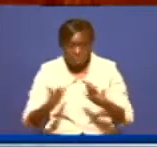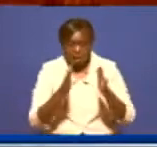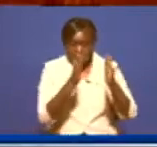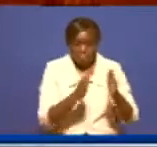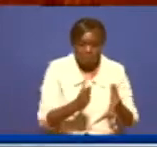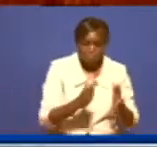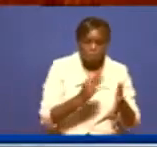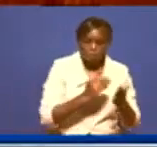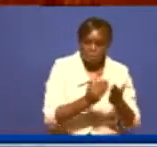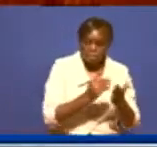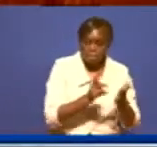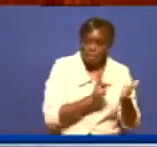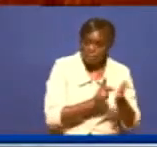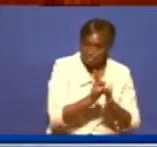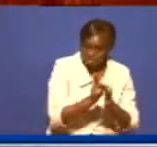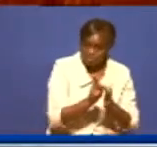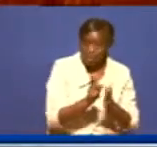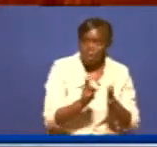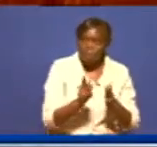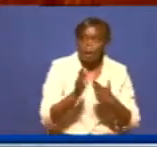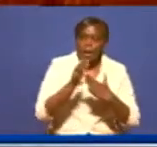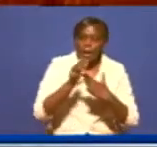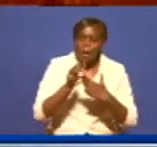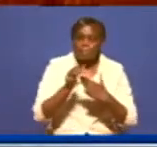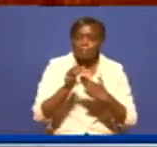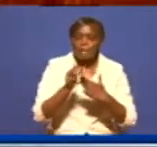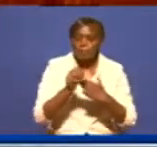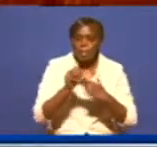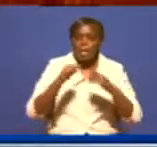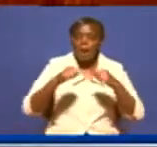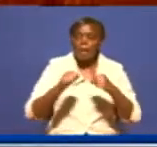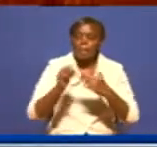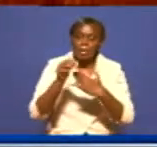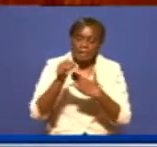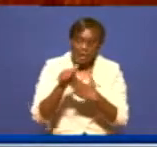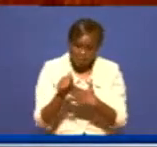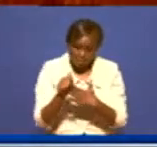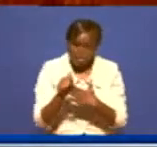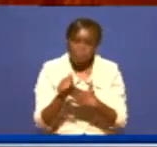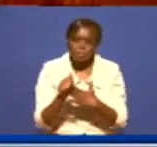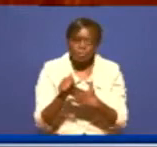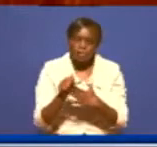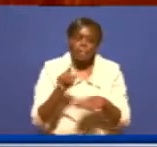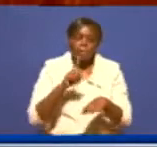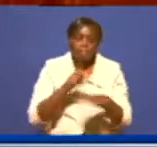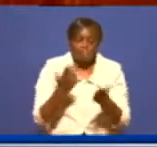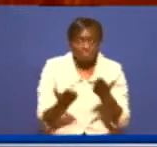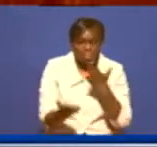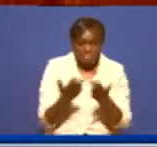act, should be attached to the tenancy agreement, so that when, or maybe